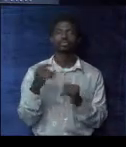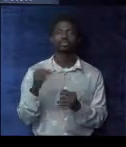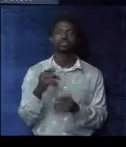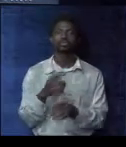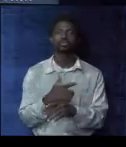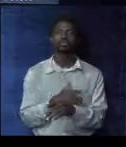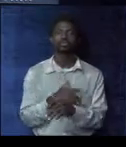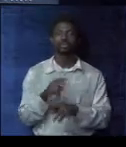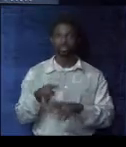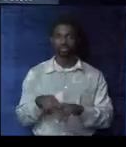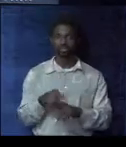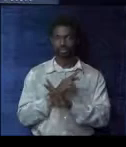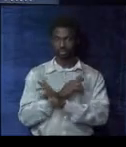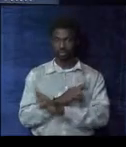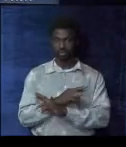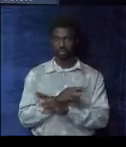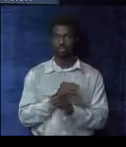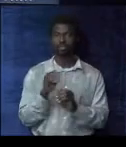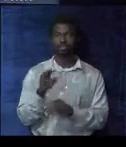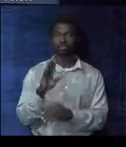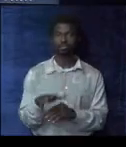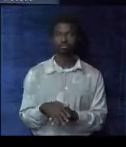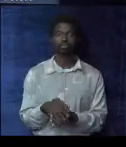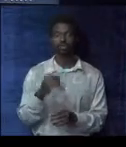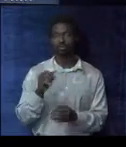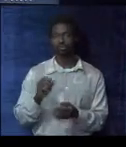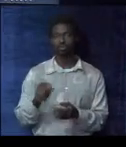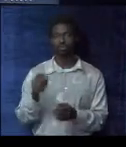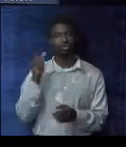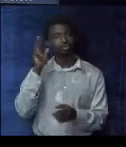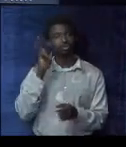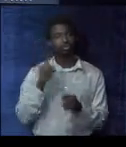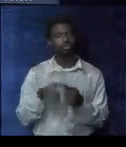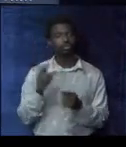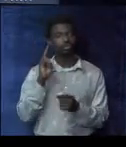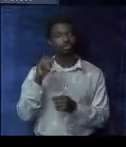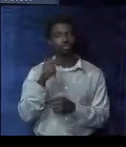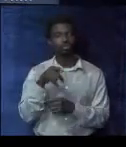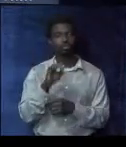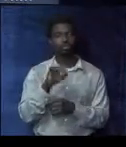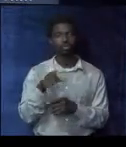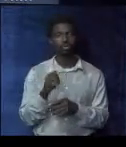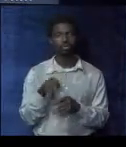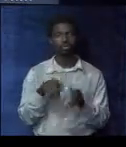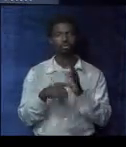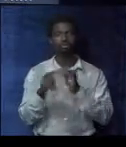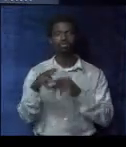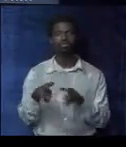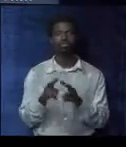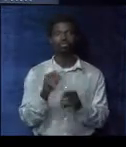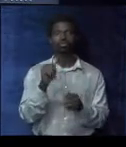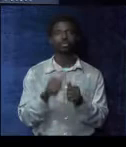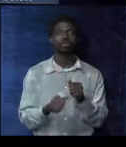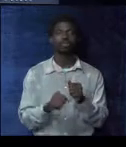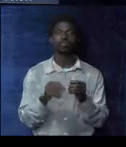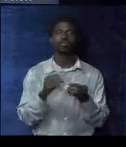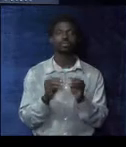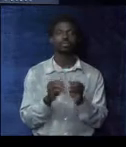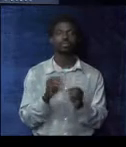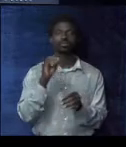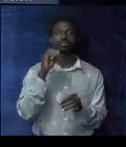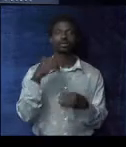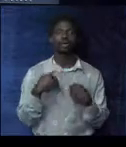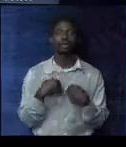So sit back, relax, drop your pens, papers, and listen to Onkwagbaji as I show you the way. Okay, now every digit